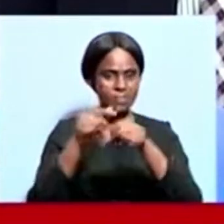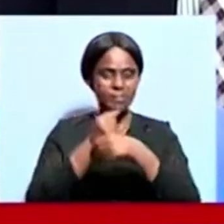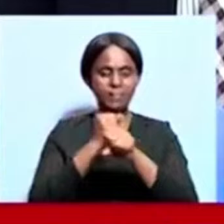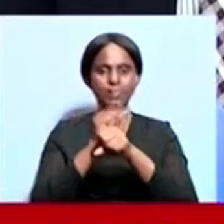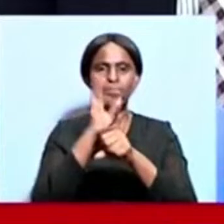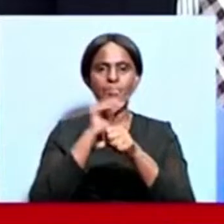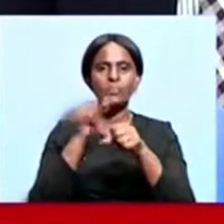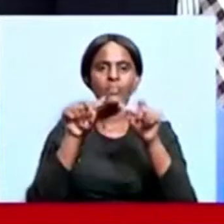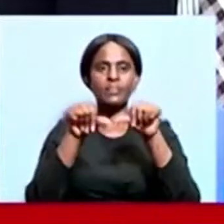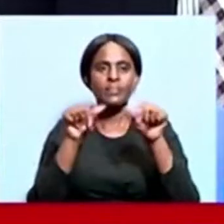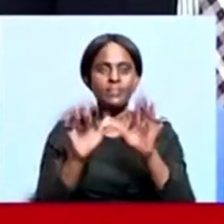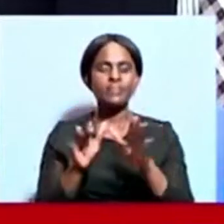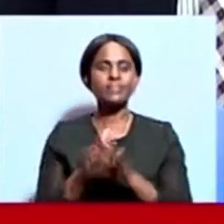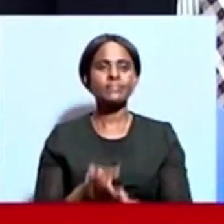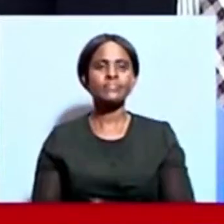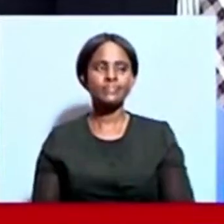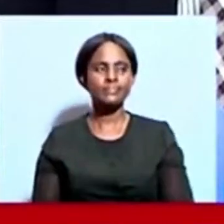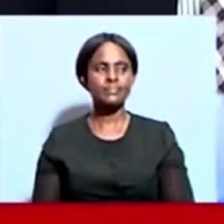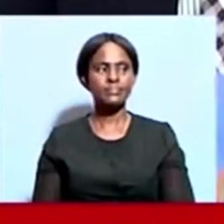auditors.